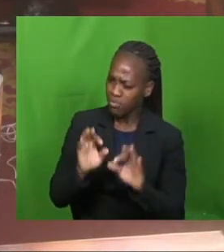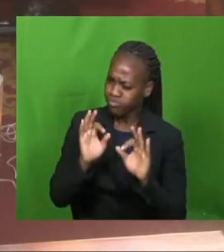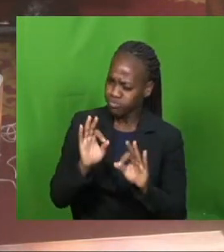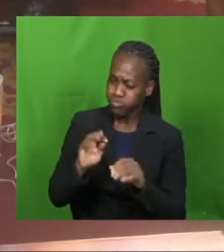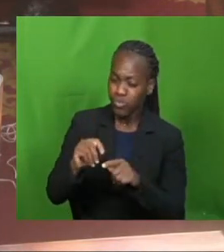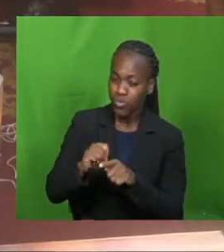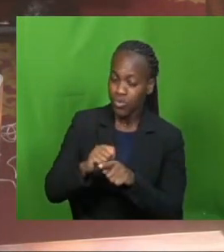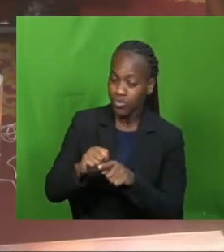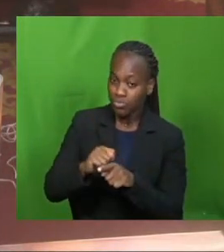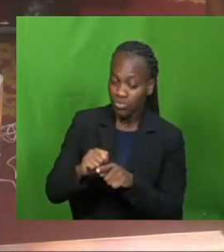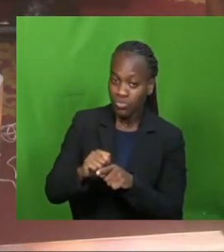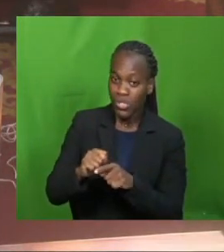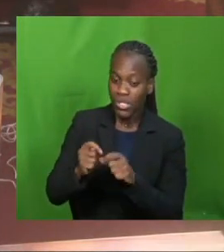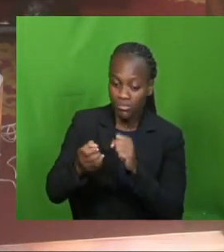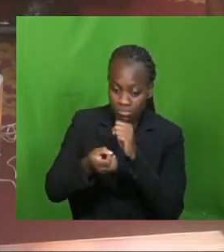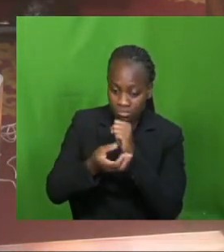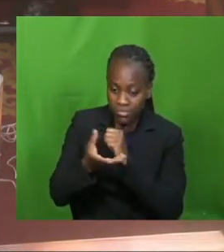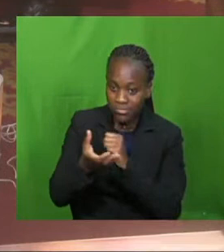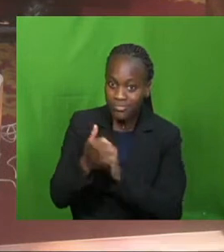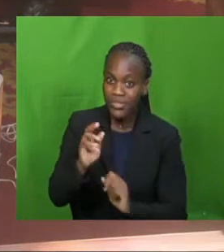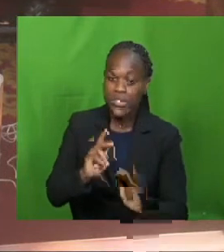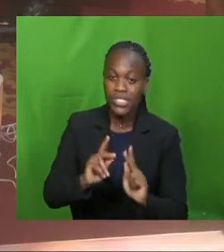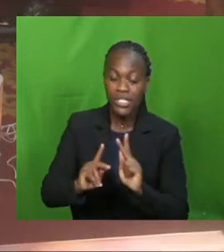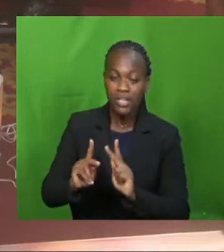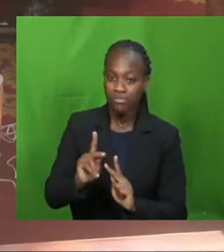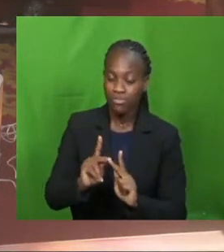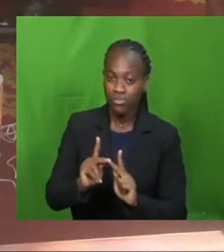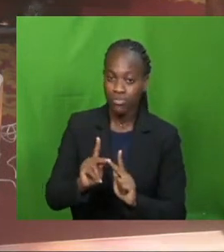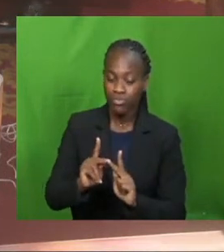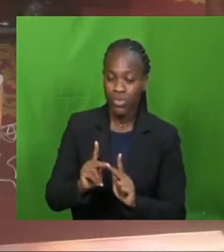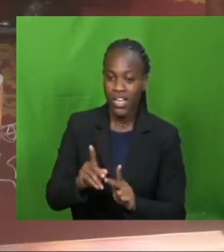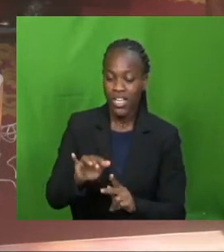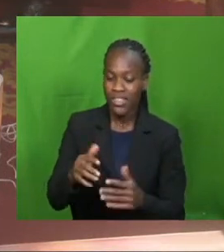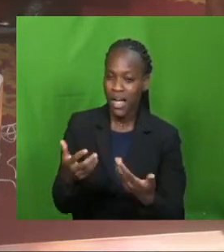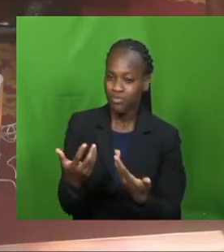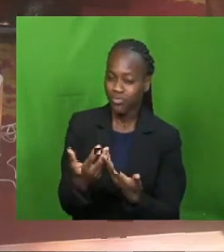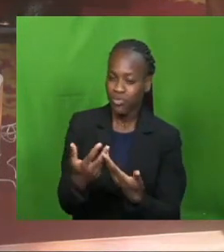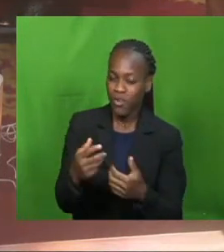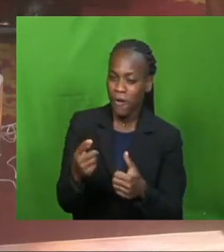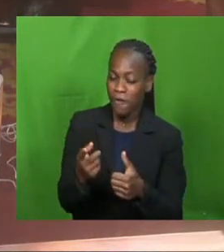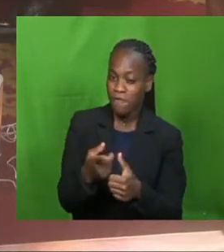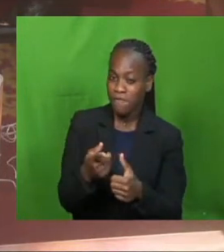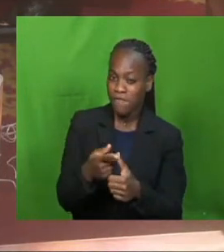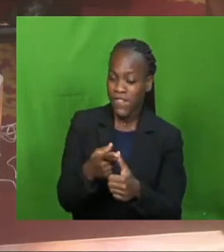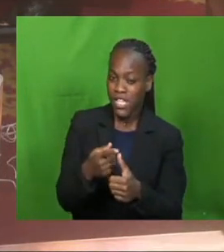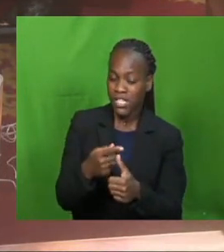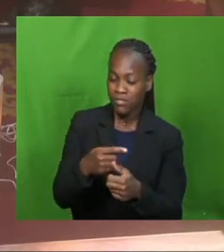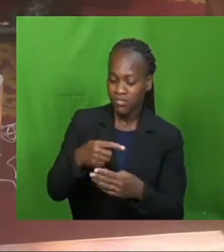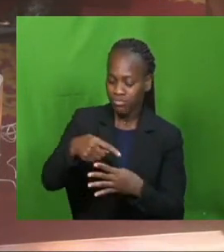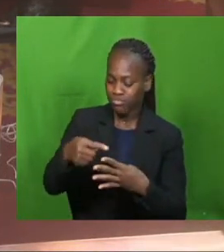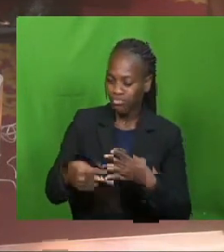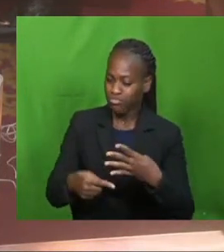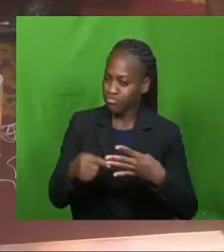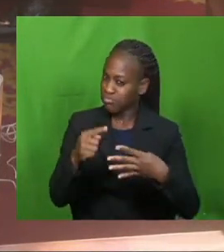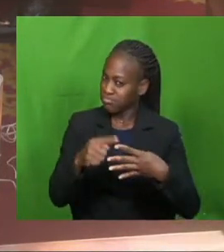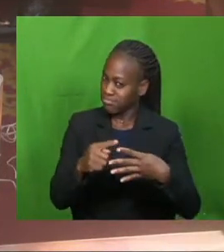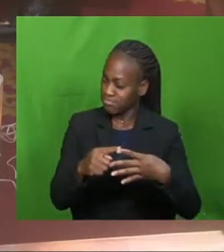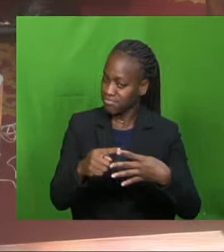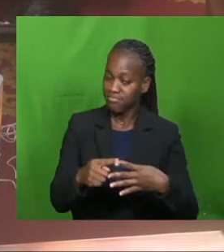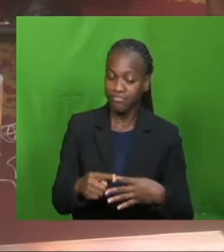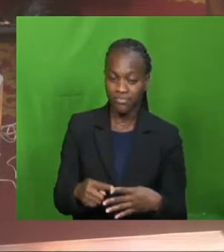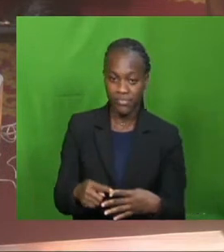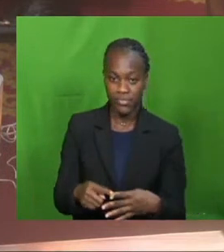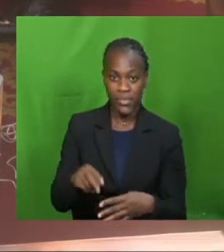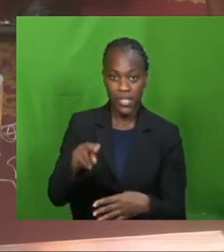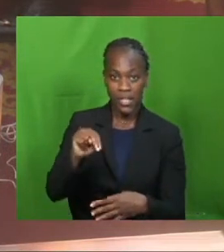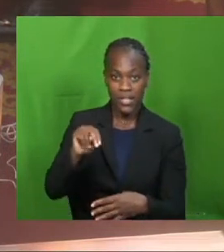the Media Capacity Enhancement Program. This is in line with the first objective of the mechanism. Additionally, the NMC, through the